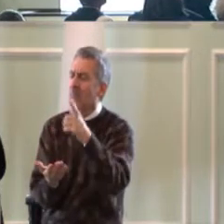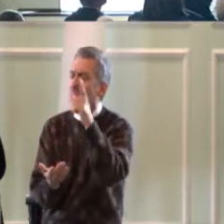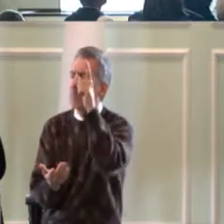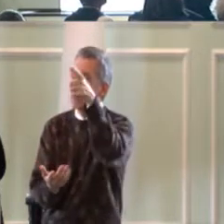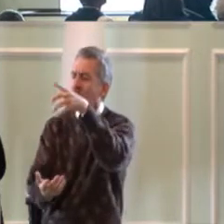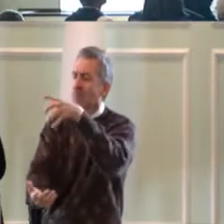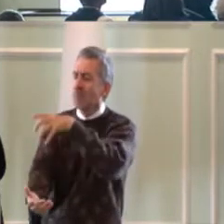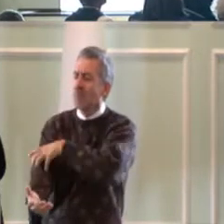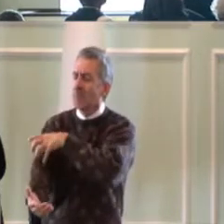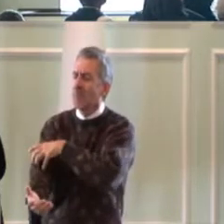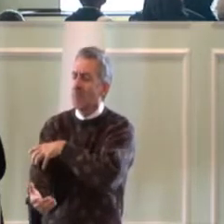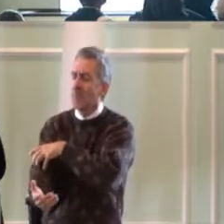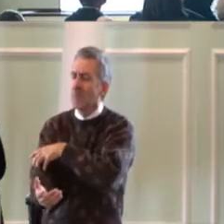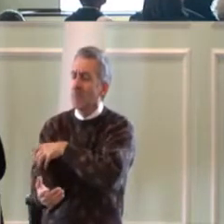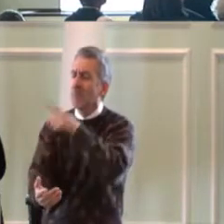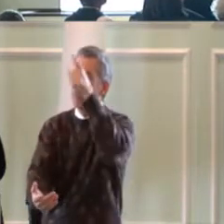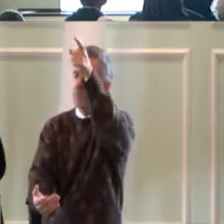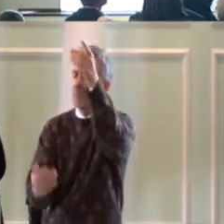in your presence.